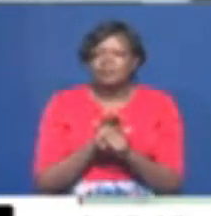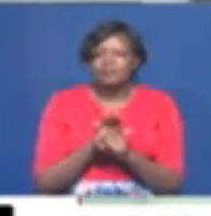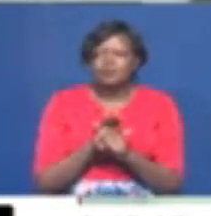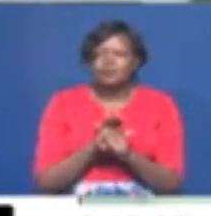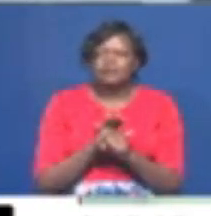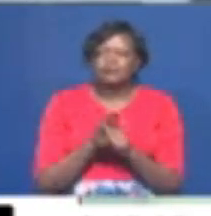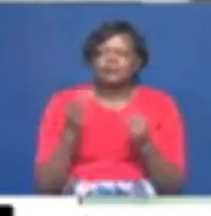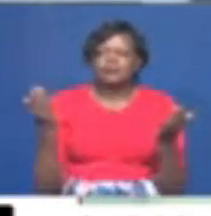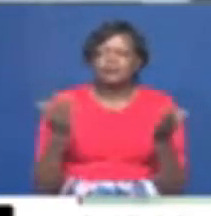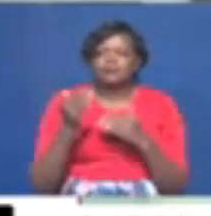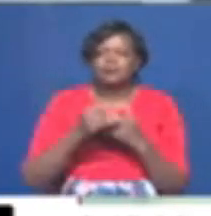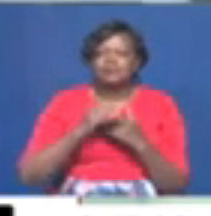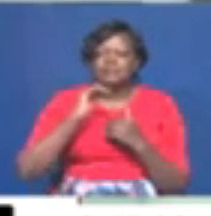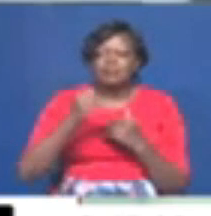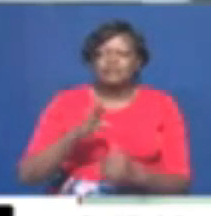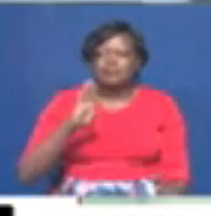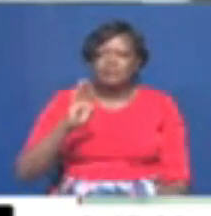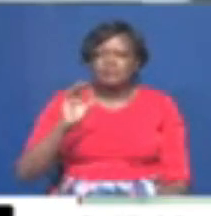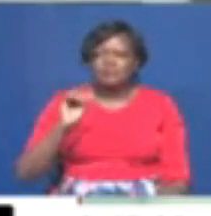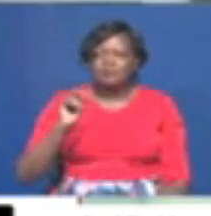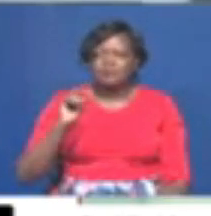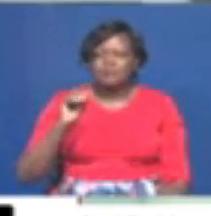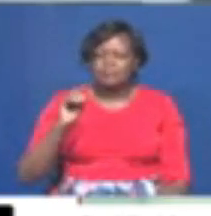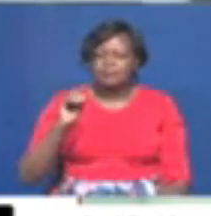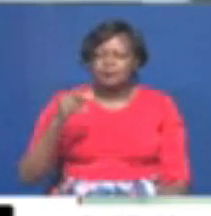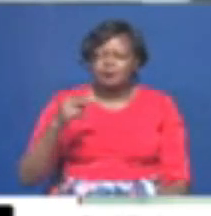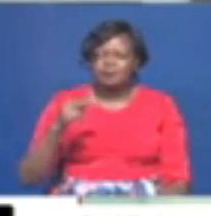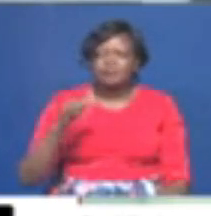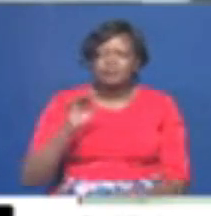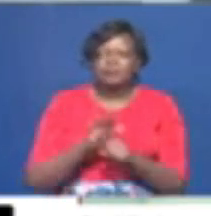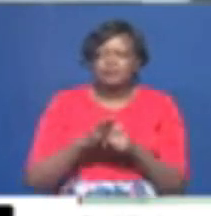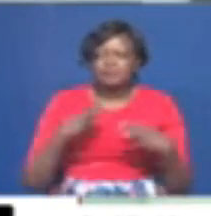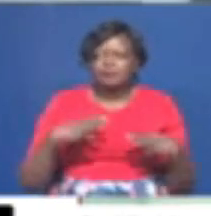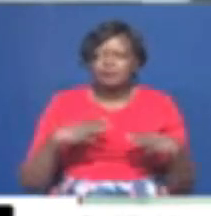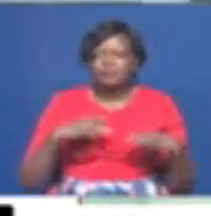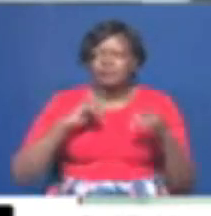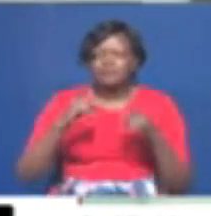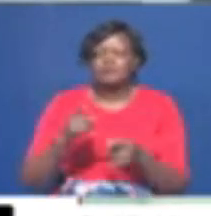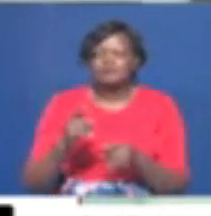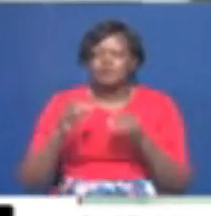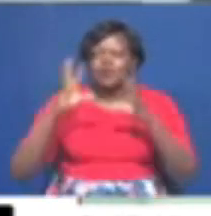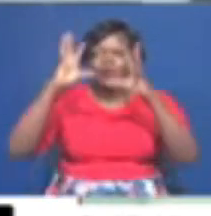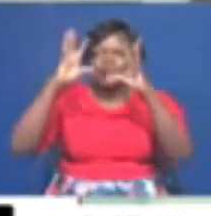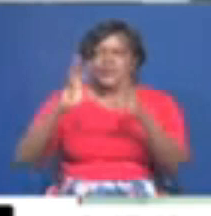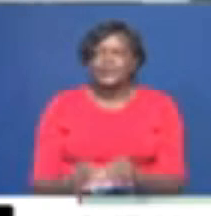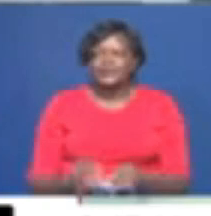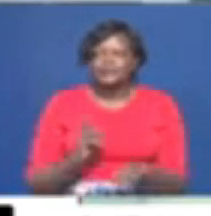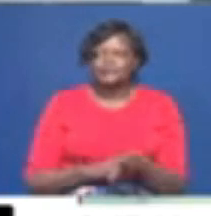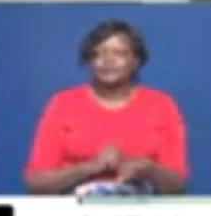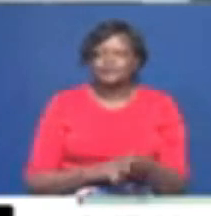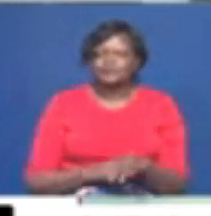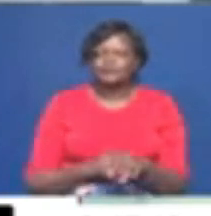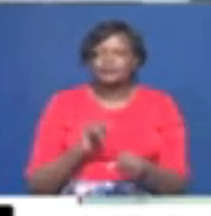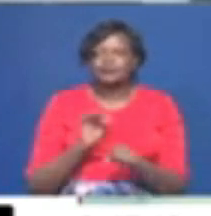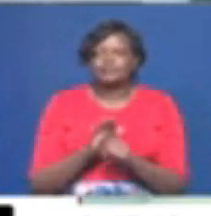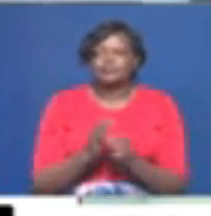the city of Chittagong, Bangladesh. Hundreds of people have arrived to help put out the fire when a number of shipping